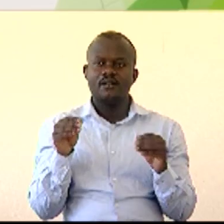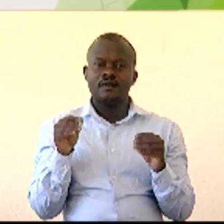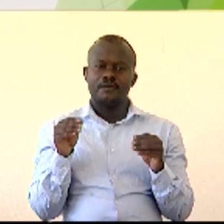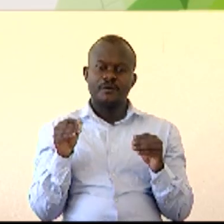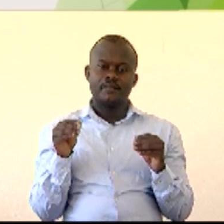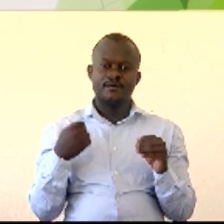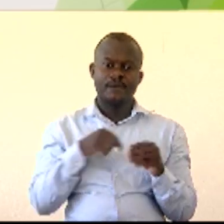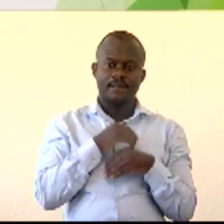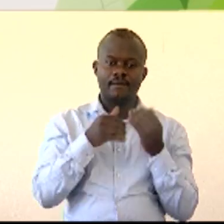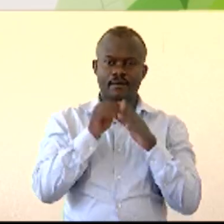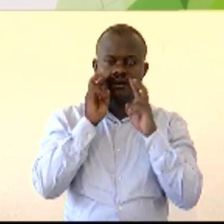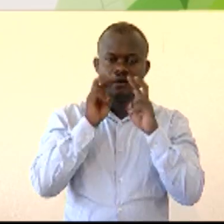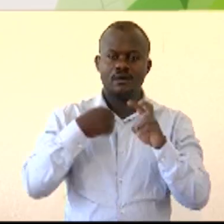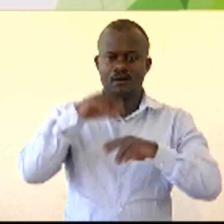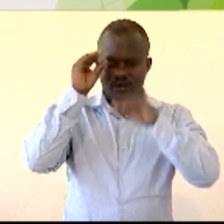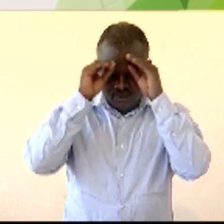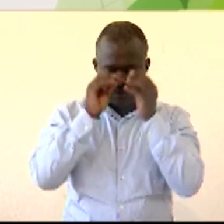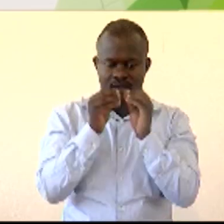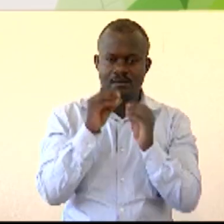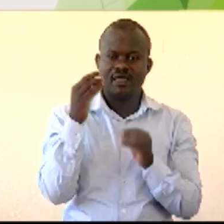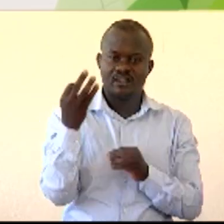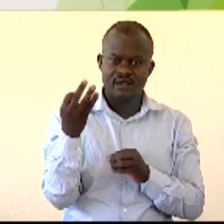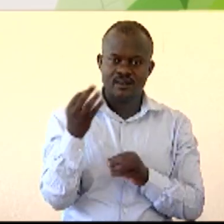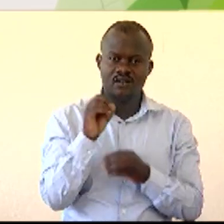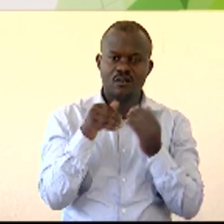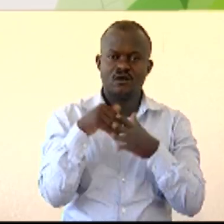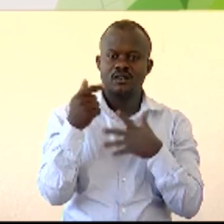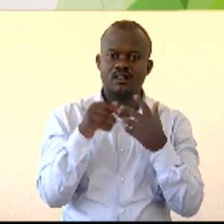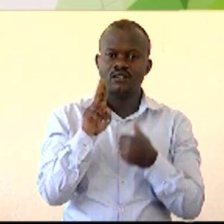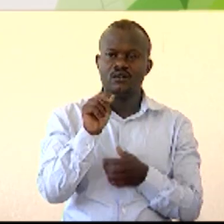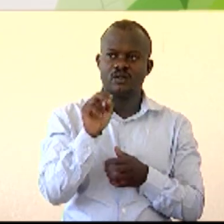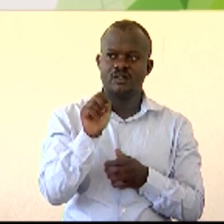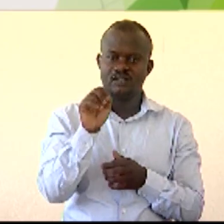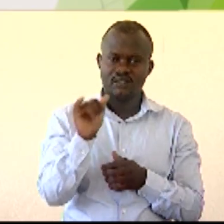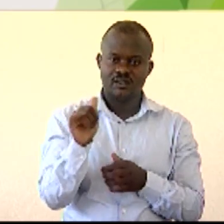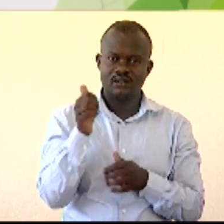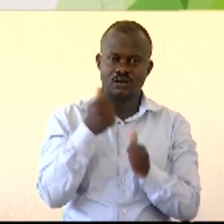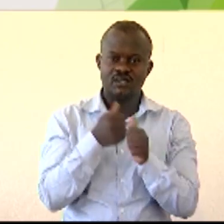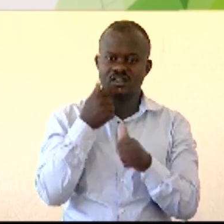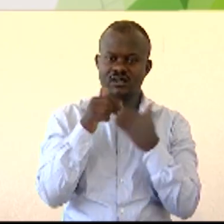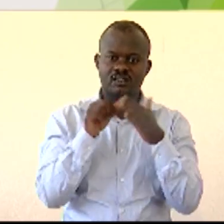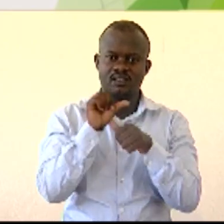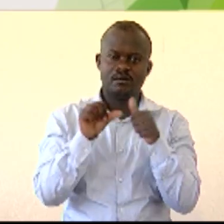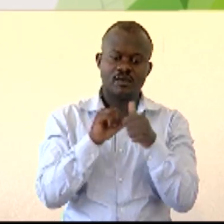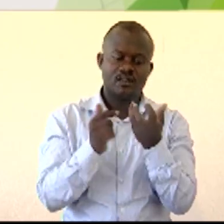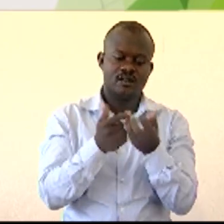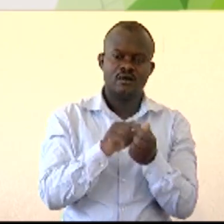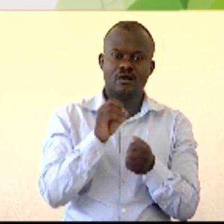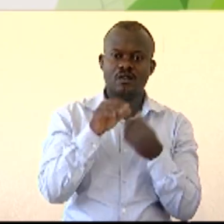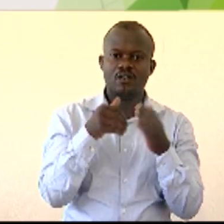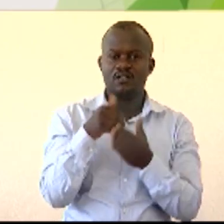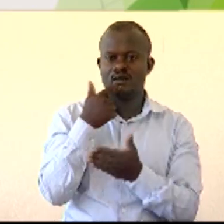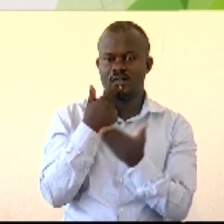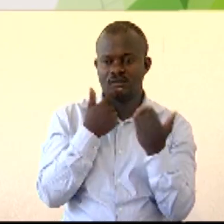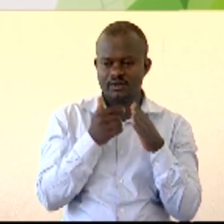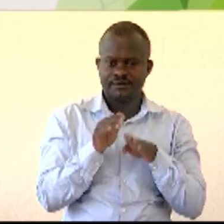we are going to look at our lesson number 3 of this unit, which is about the calculation of the oxidation